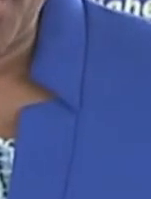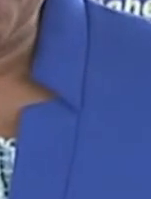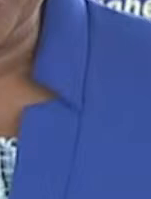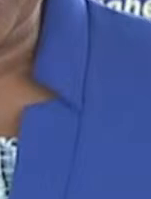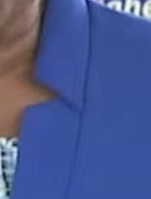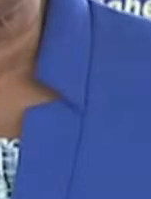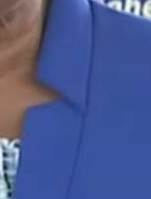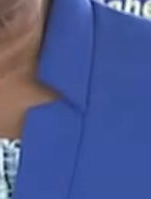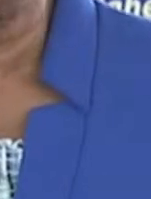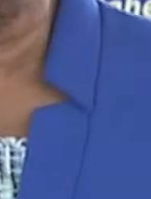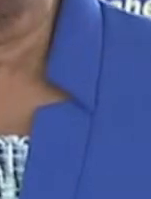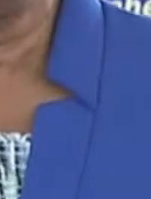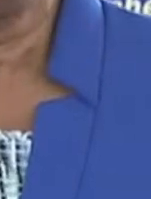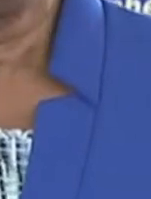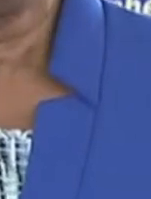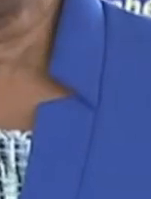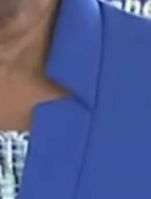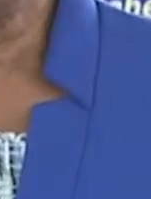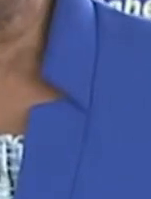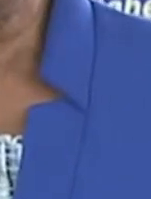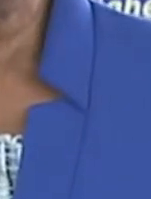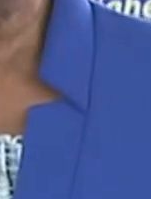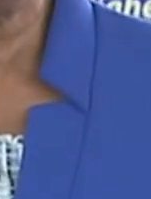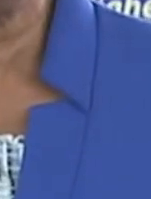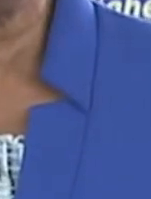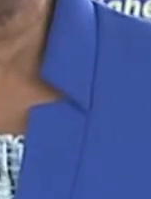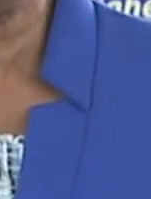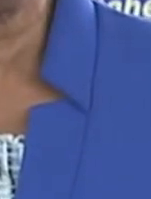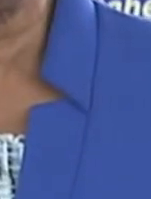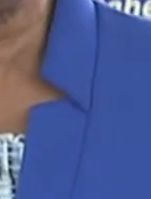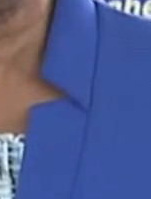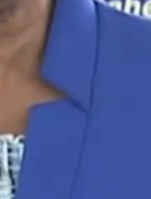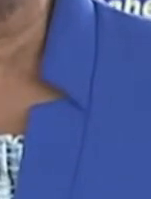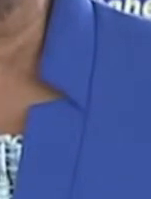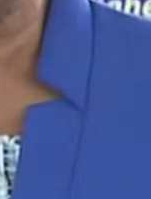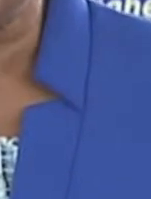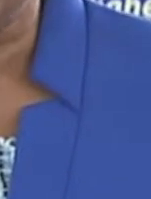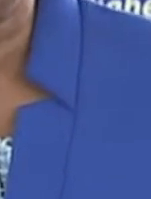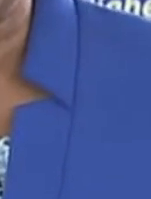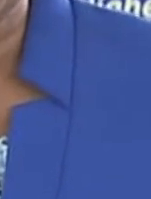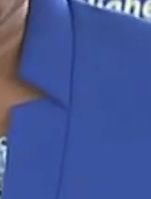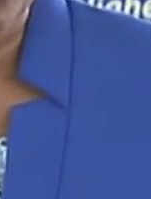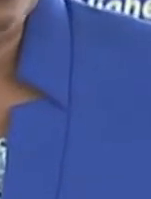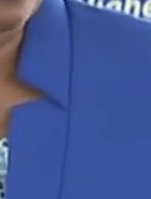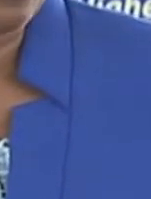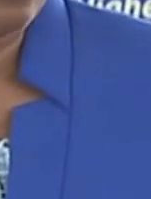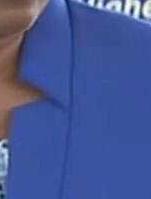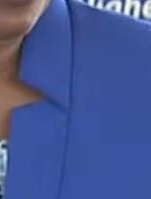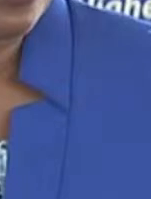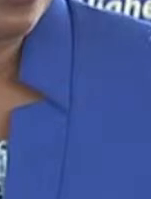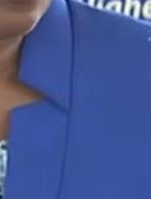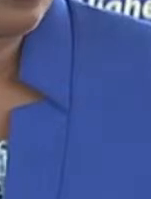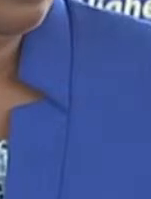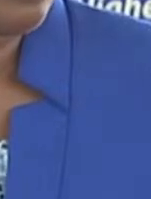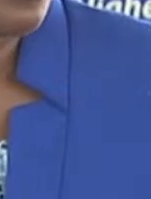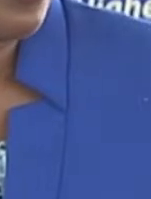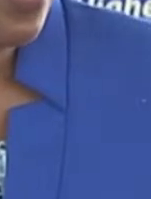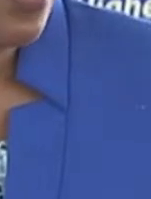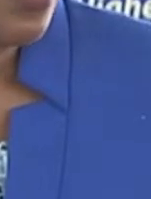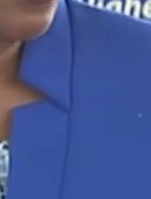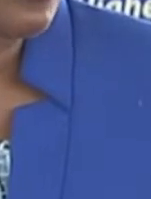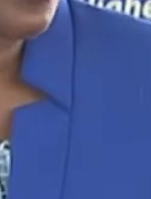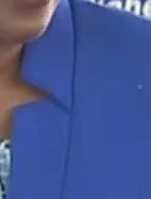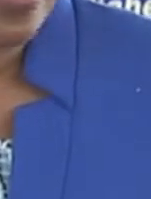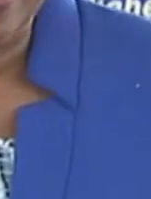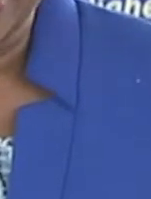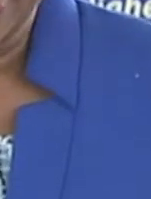inaugural public lecture on behalf of the entire university community, those who are here